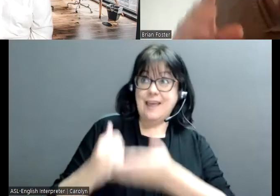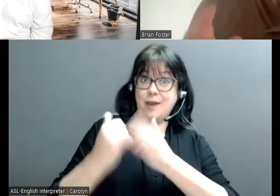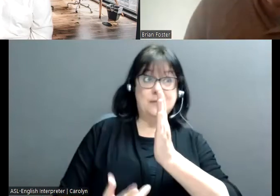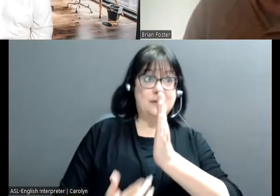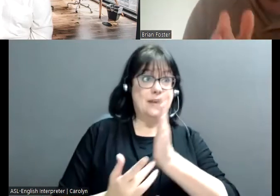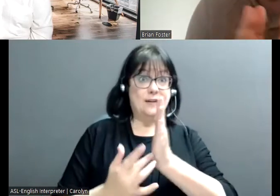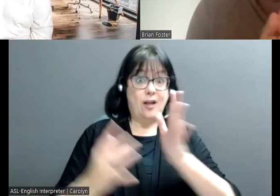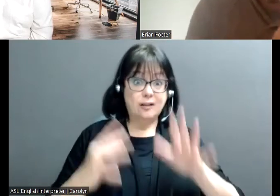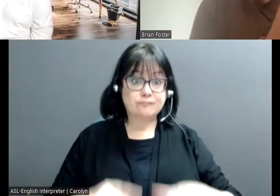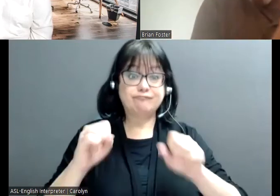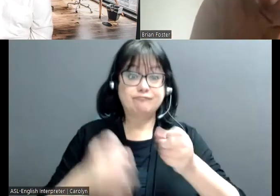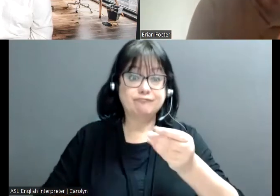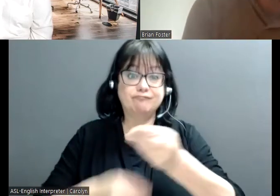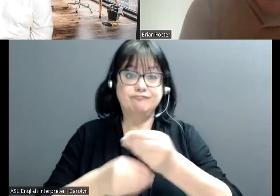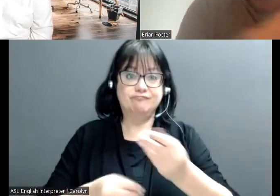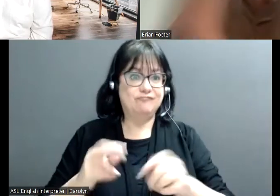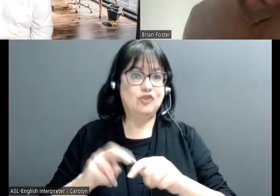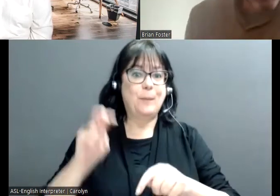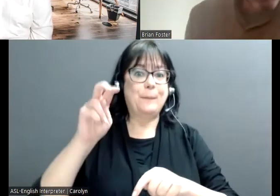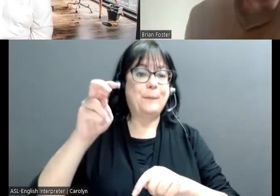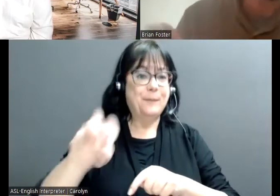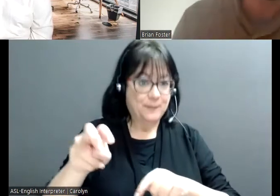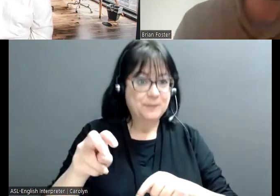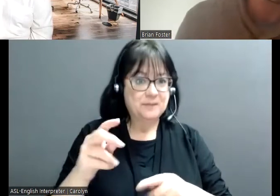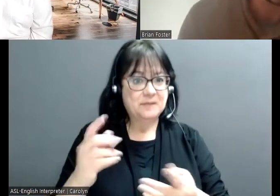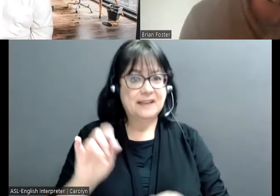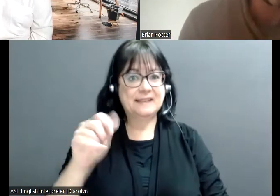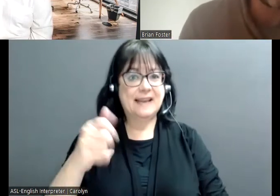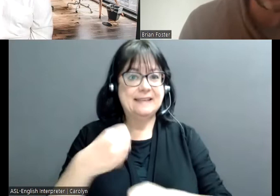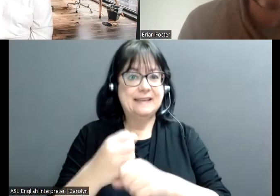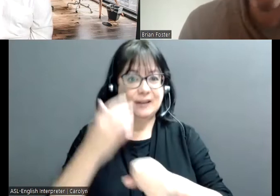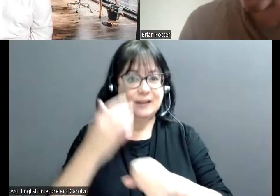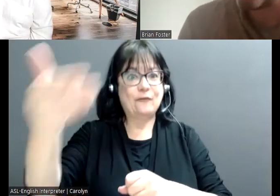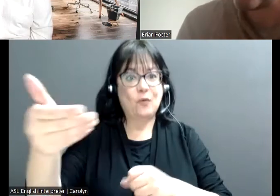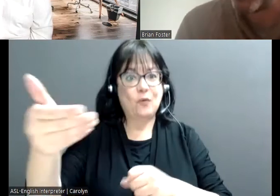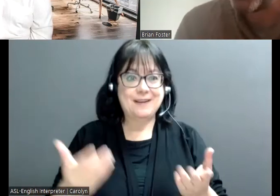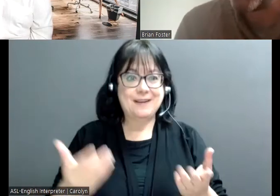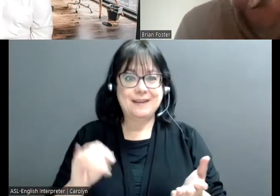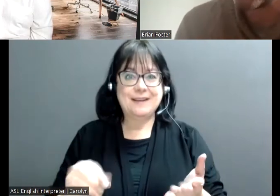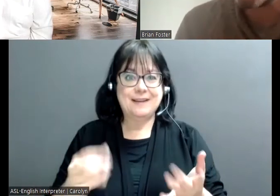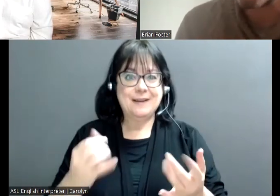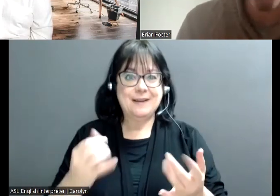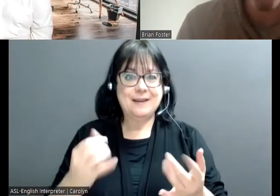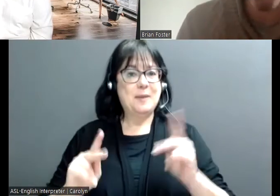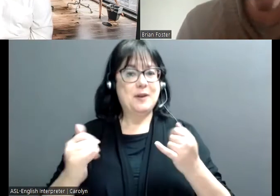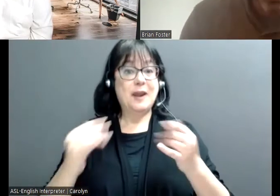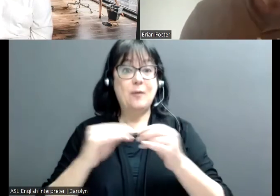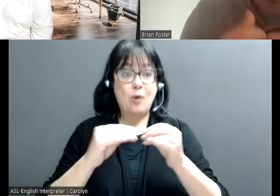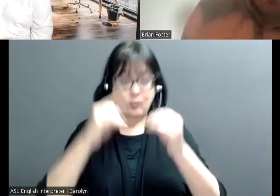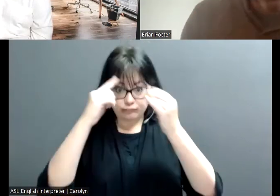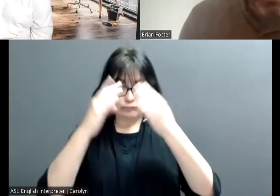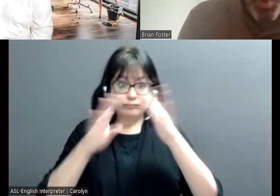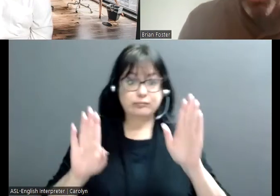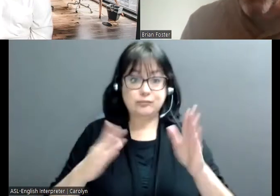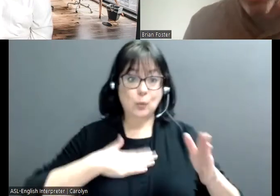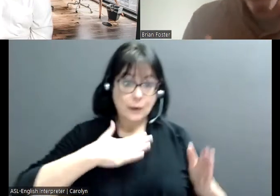those conversations it was a quantum leap in terms of what people are thinking about and how they're framing those things. And we're seeing the